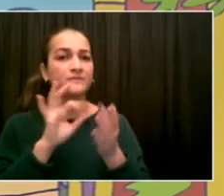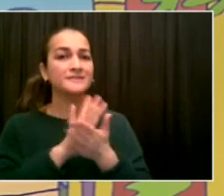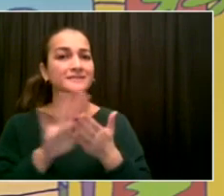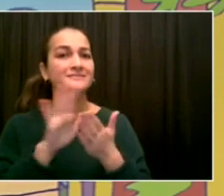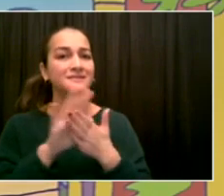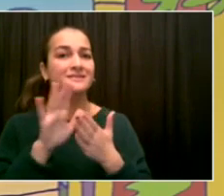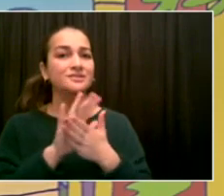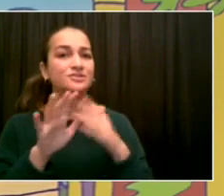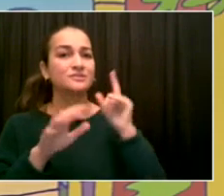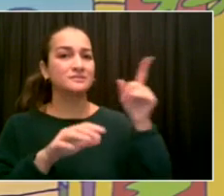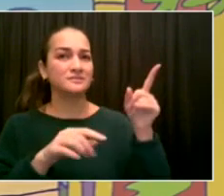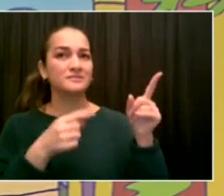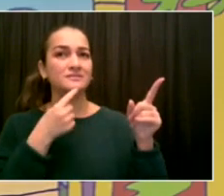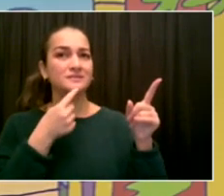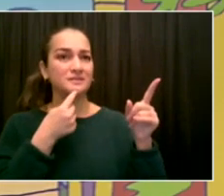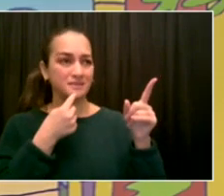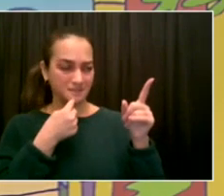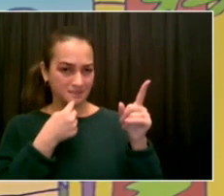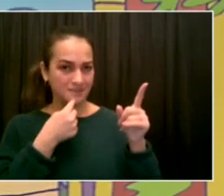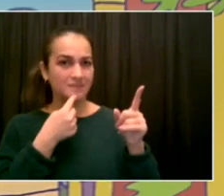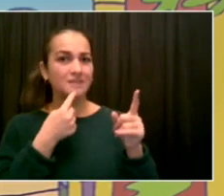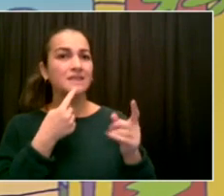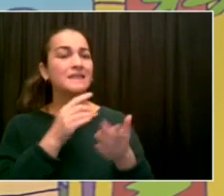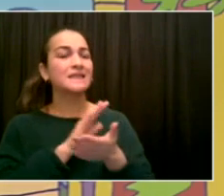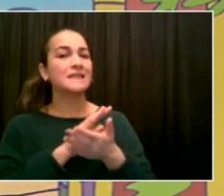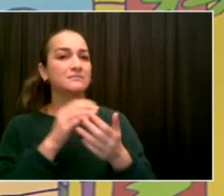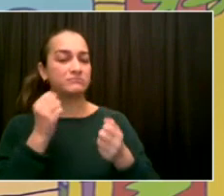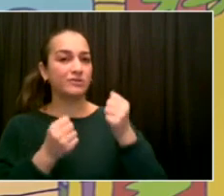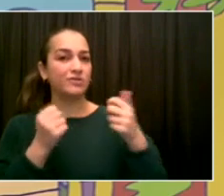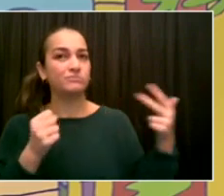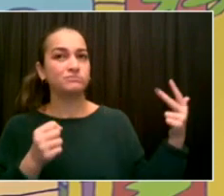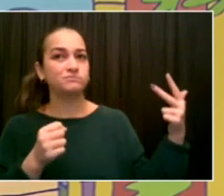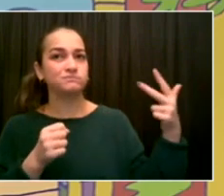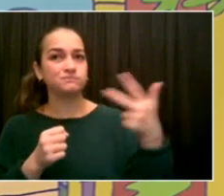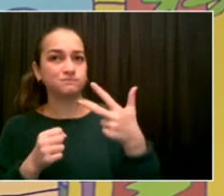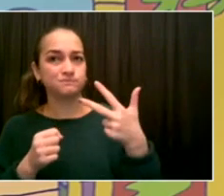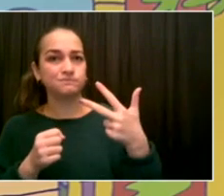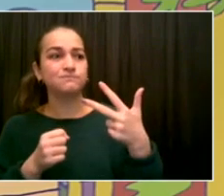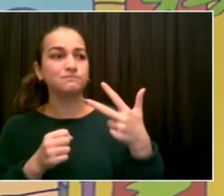citywide. And, this vaccine mandate is going